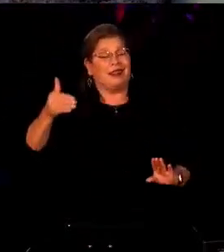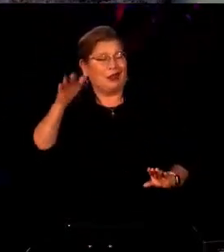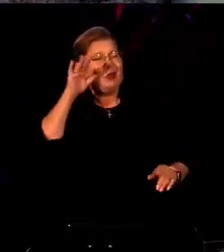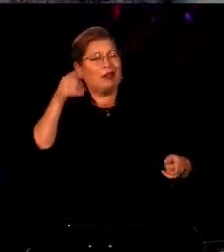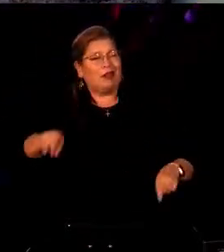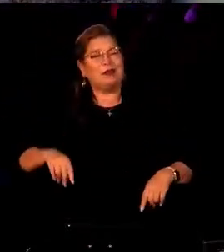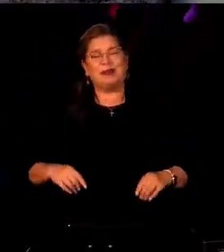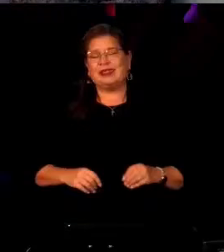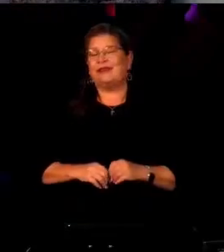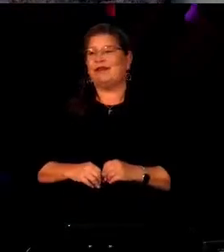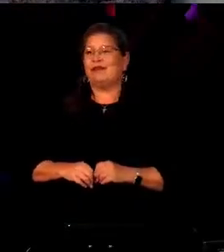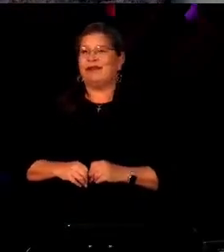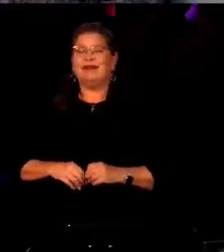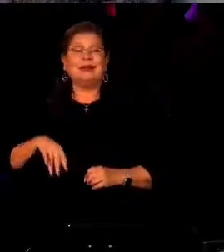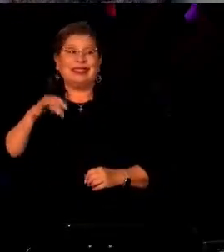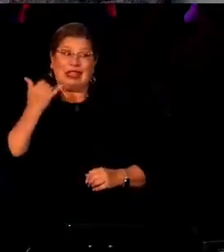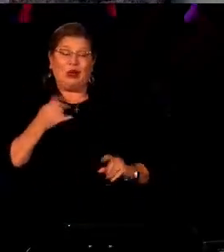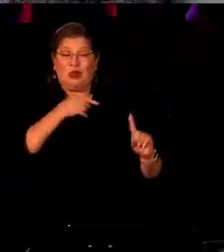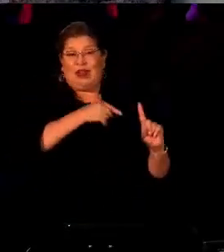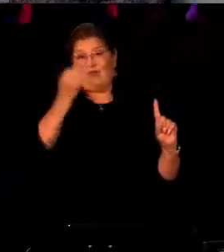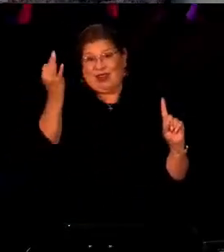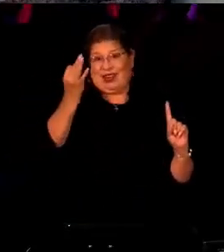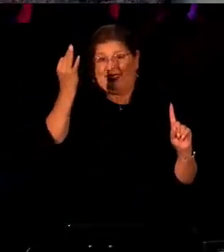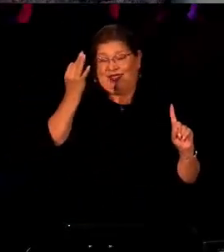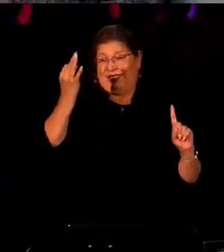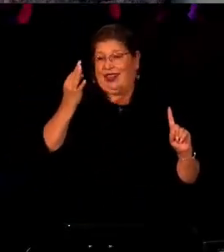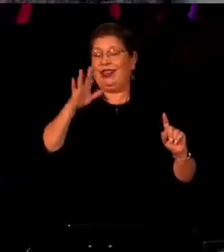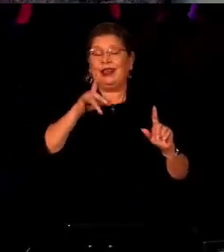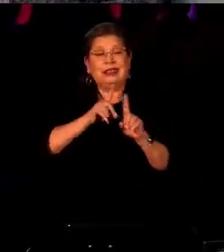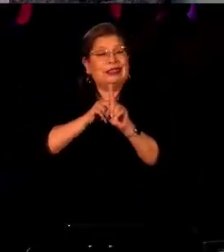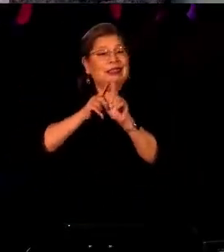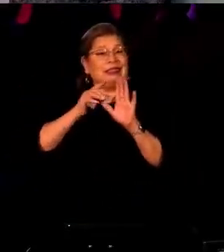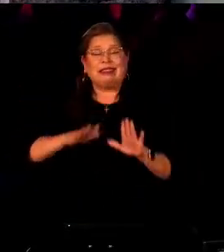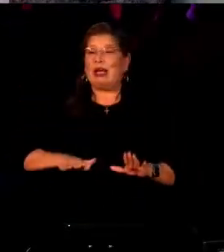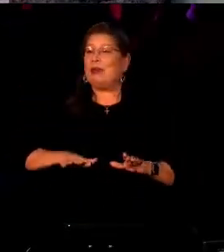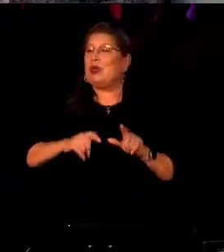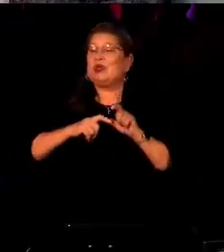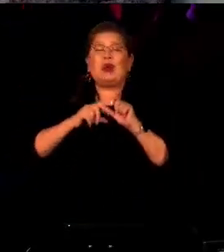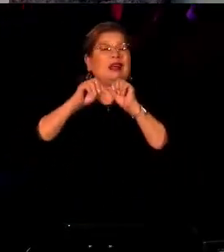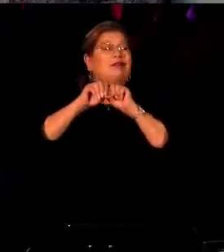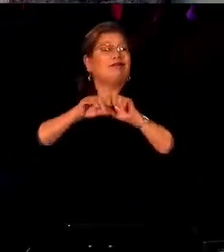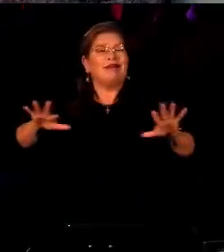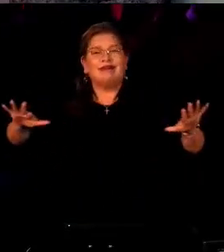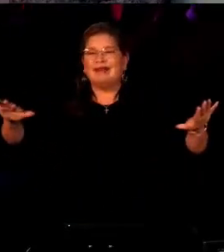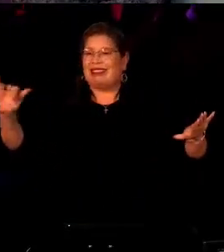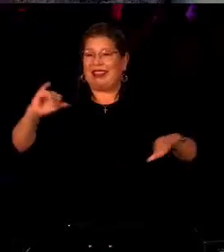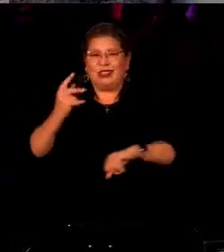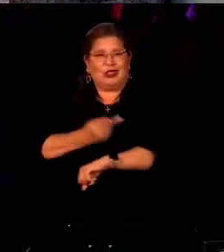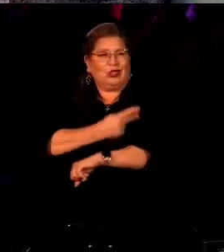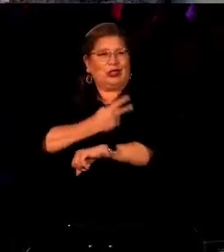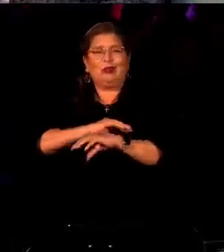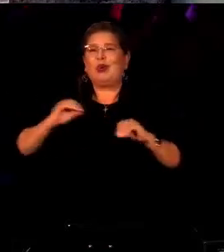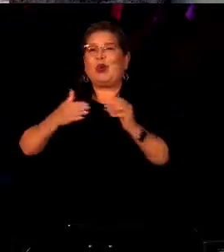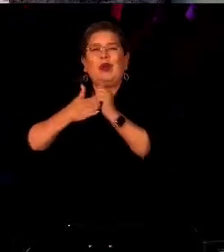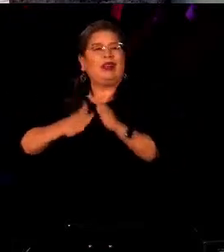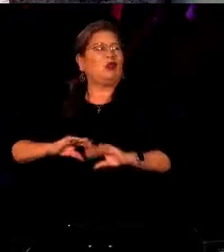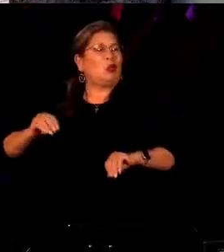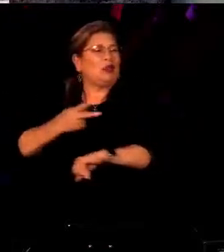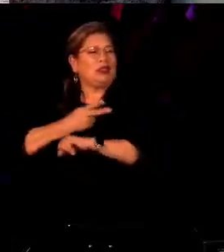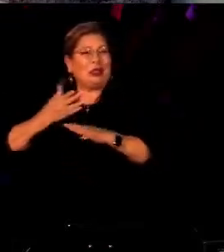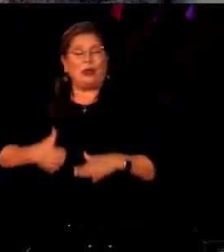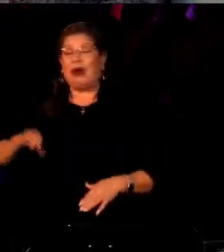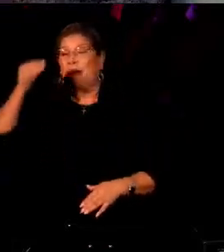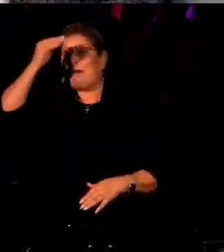coming. It's Friday. The disciples are running like sheep without a shepherd.